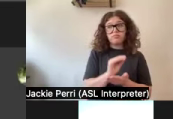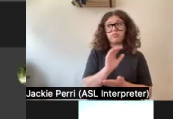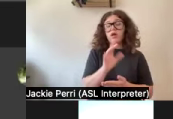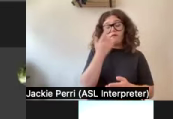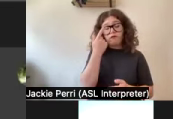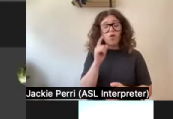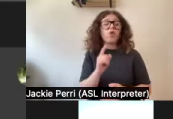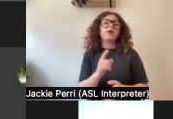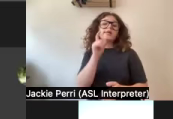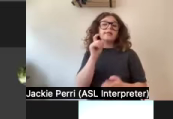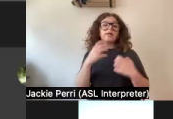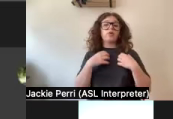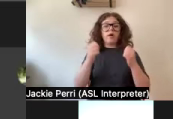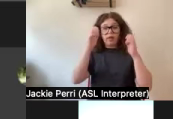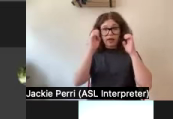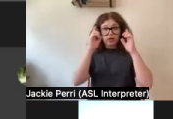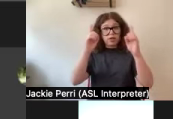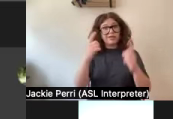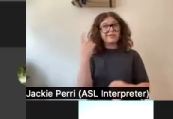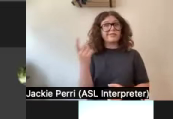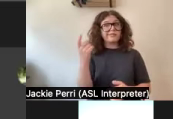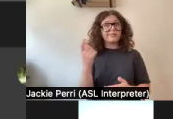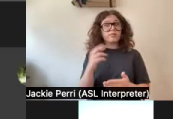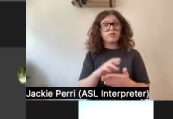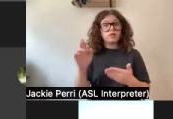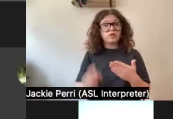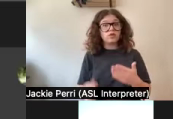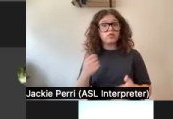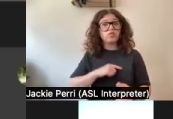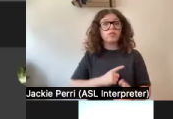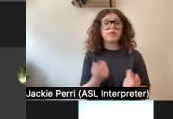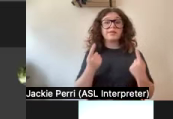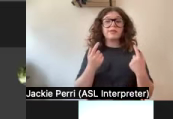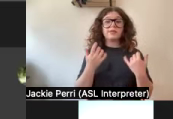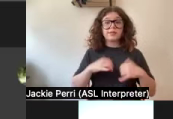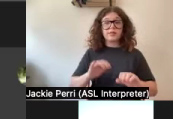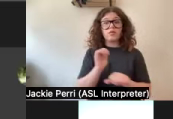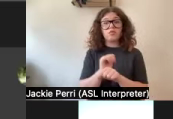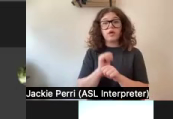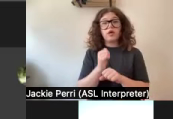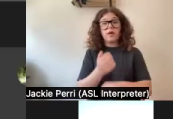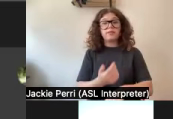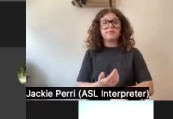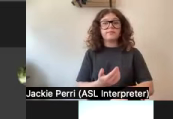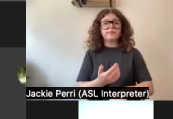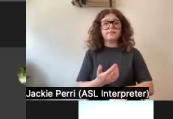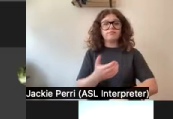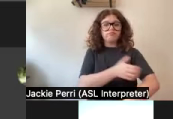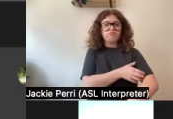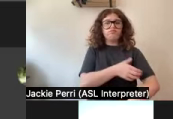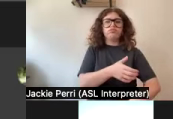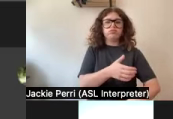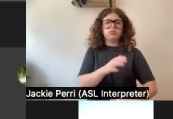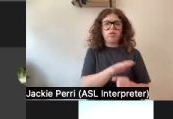and of developing this blueprint, we're still working on building the power of the local school council, but caregivers have